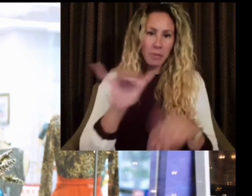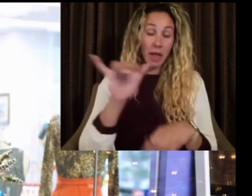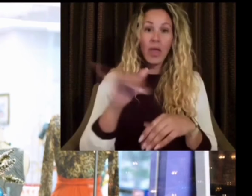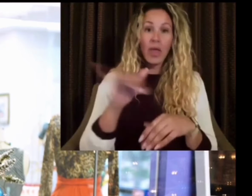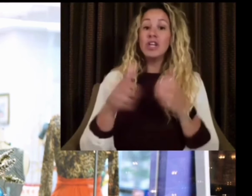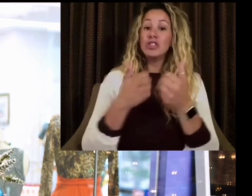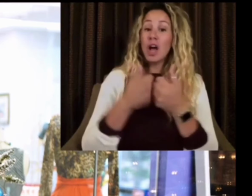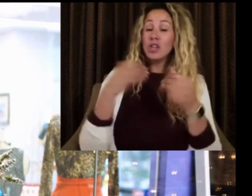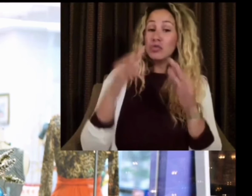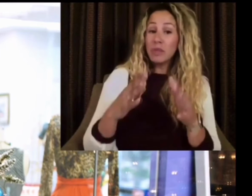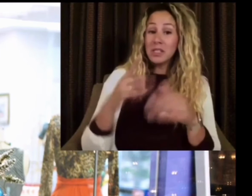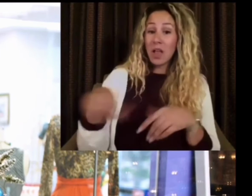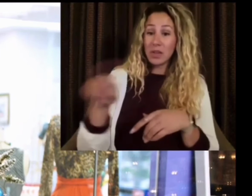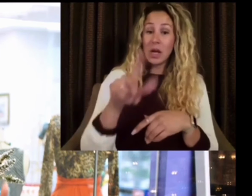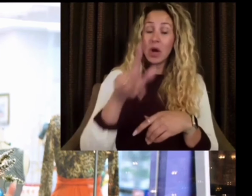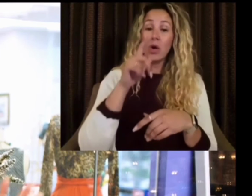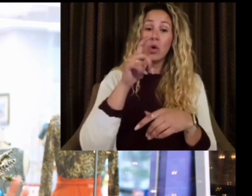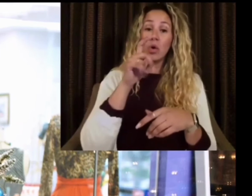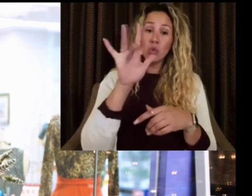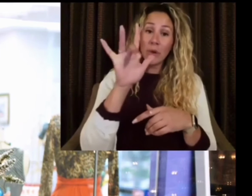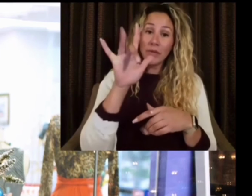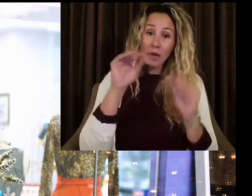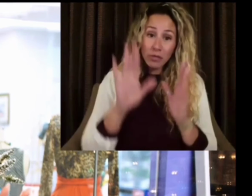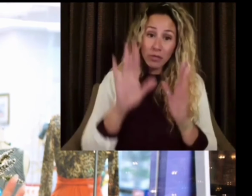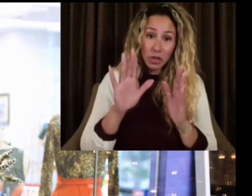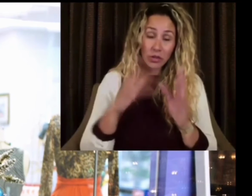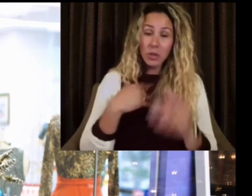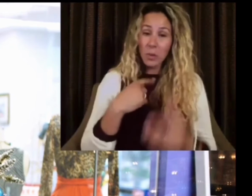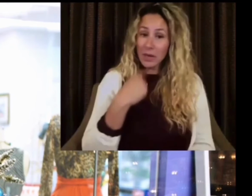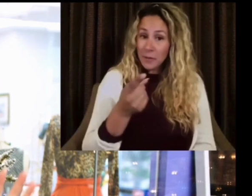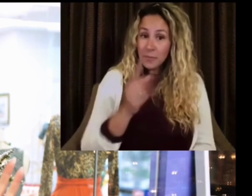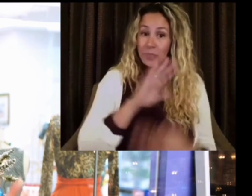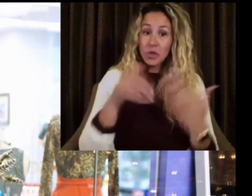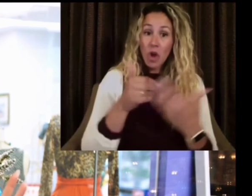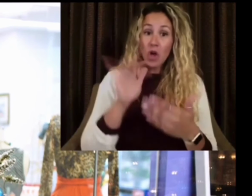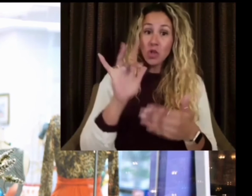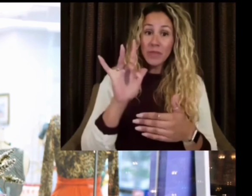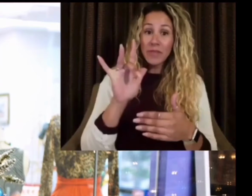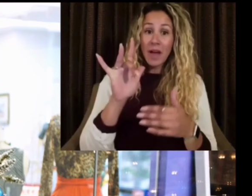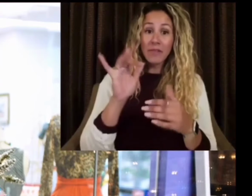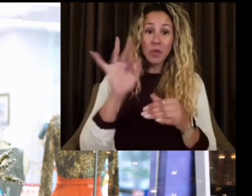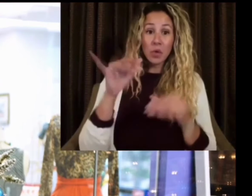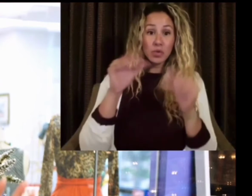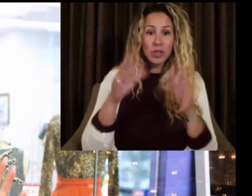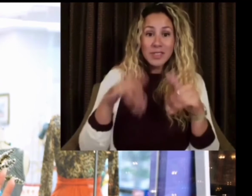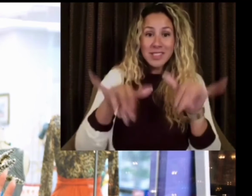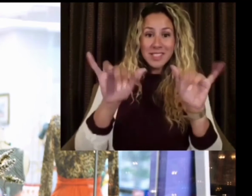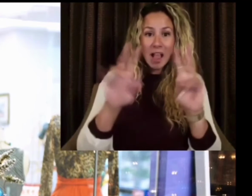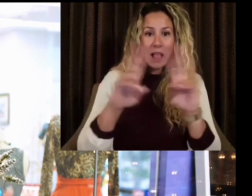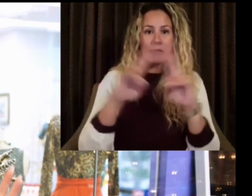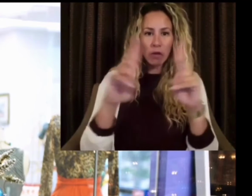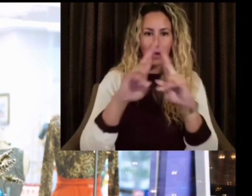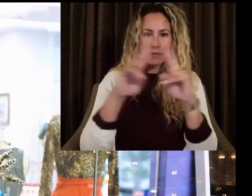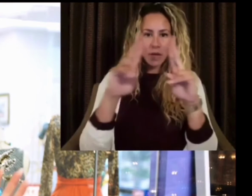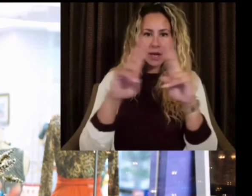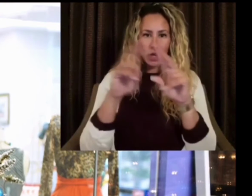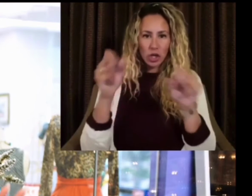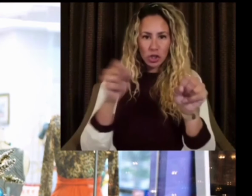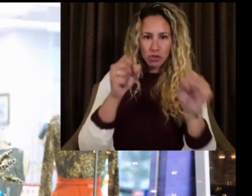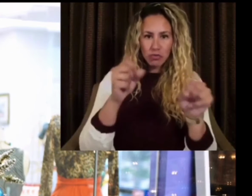that, challenge the retailers that were there, 25 retailers, and I want to tell you, all 25 of those retailers are still very,